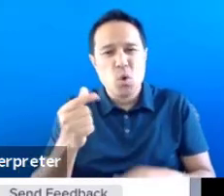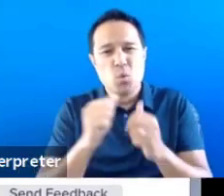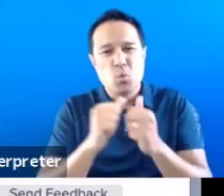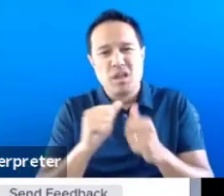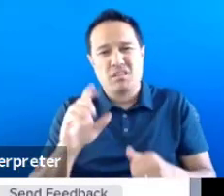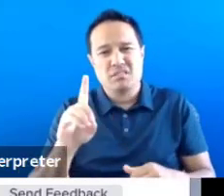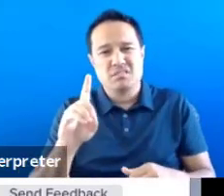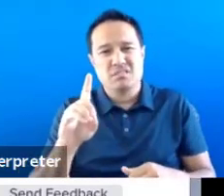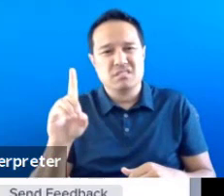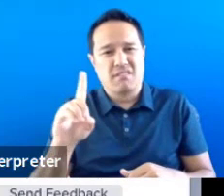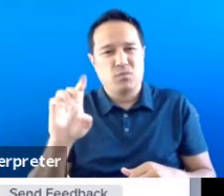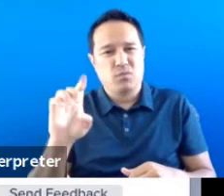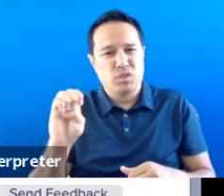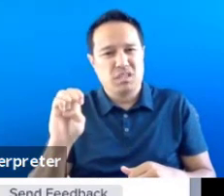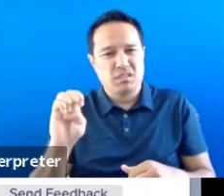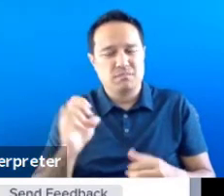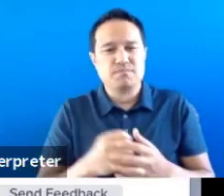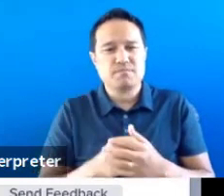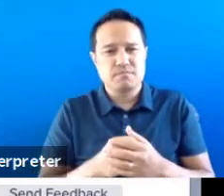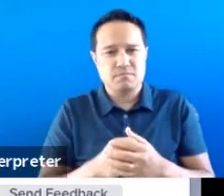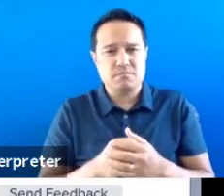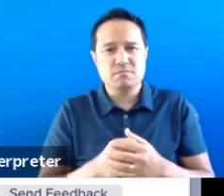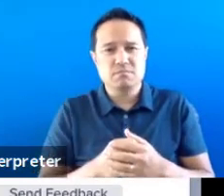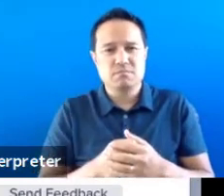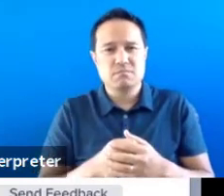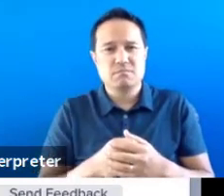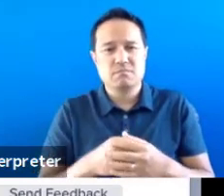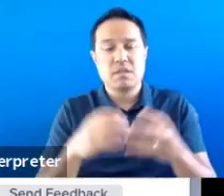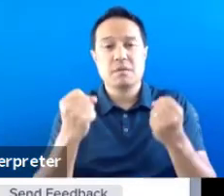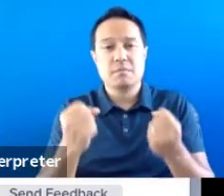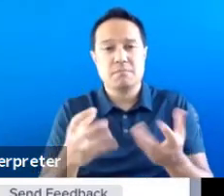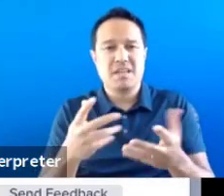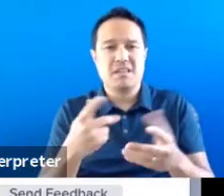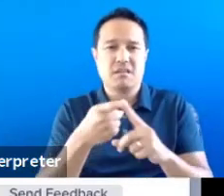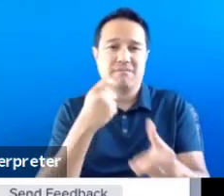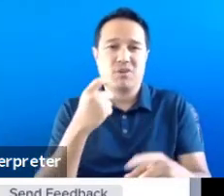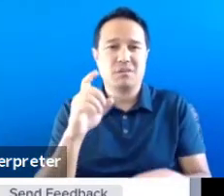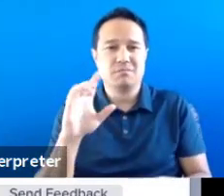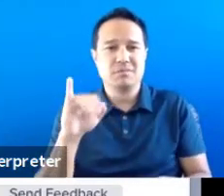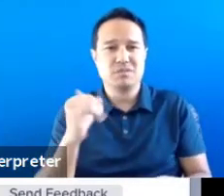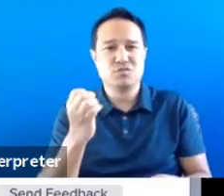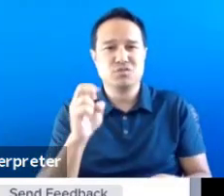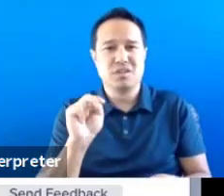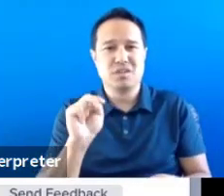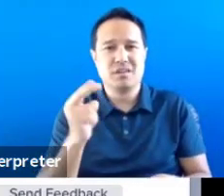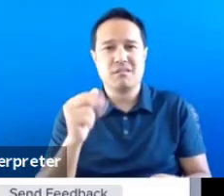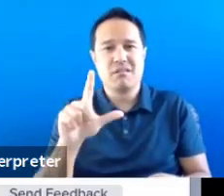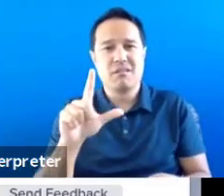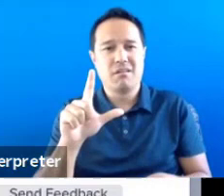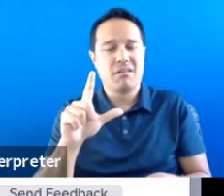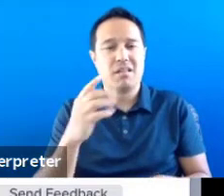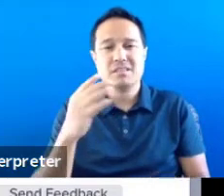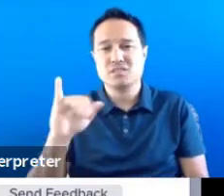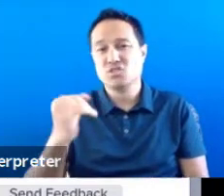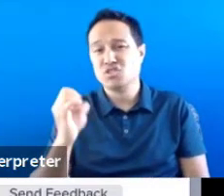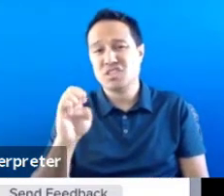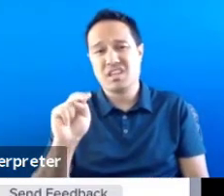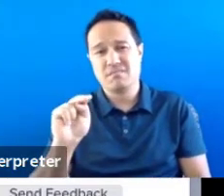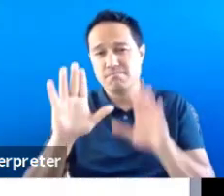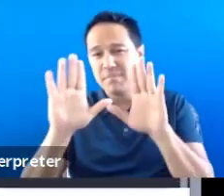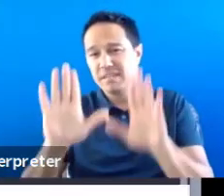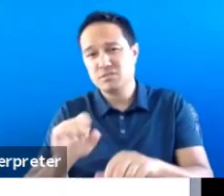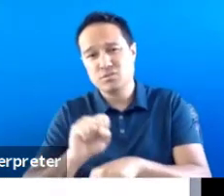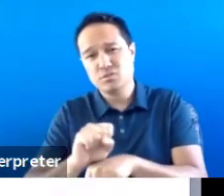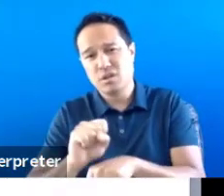of which came from our fearless expert, Jen Hall. So Jen, I have to say, like, you did an amazing job today. So thank you.